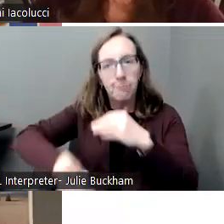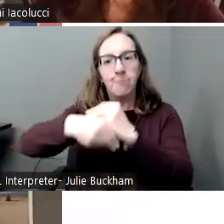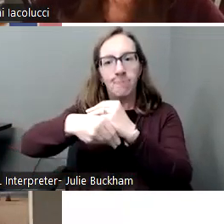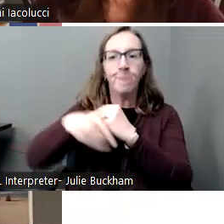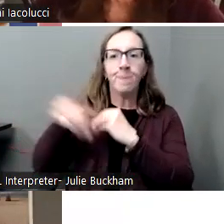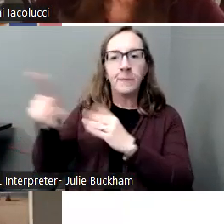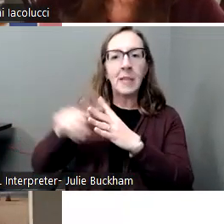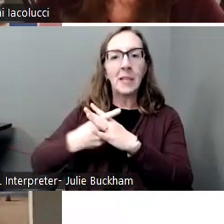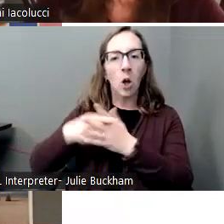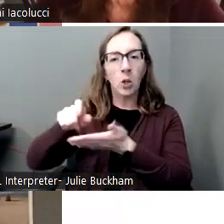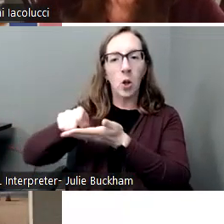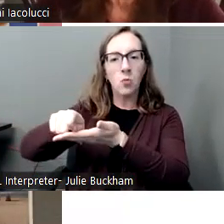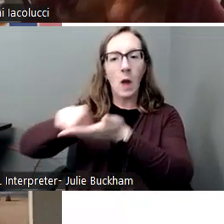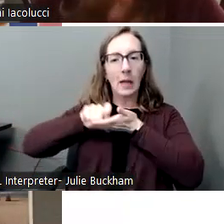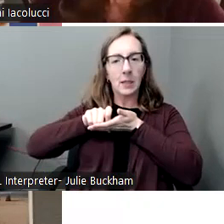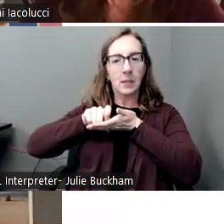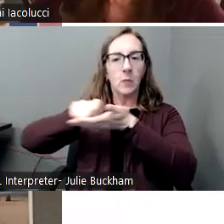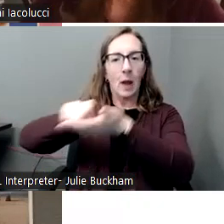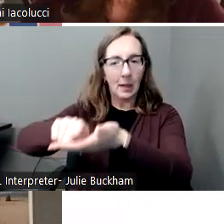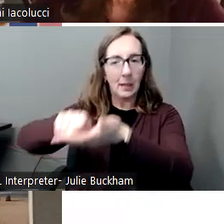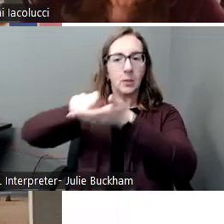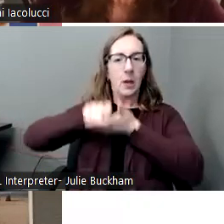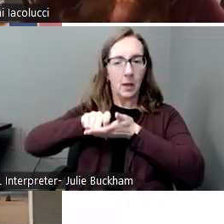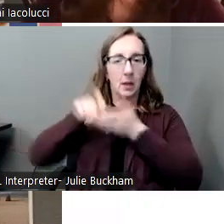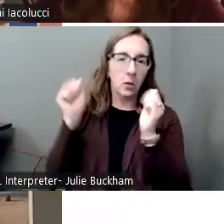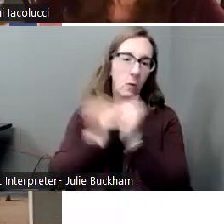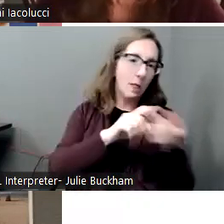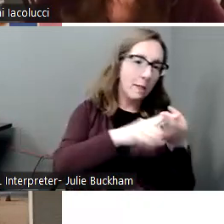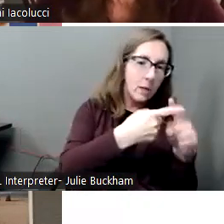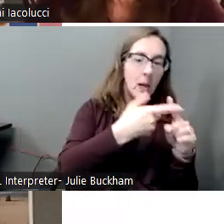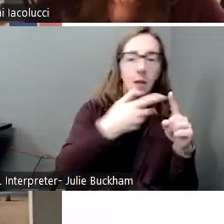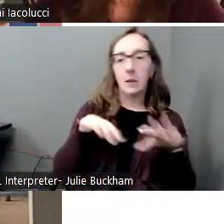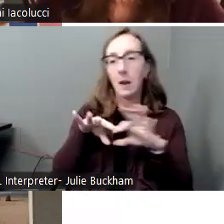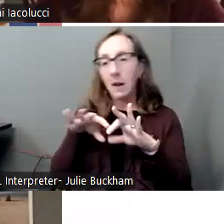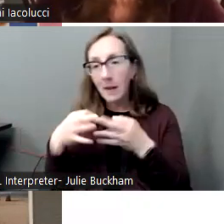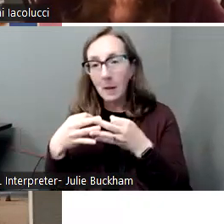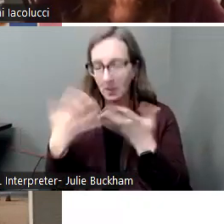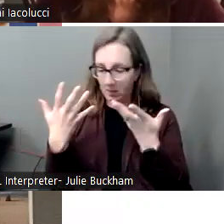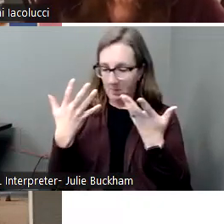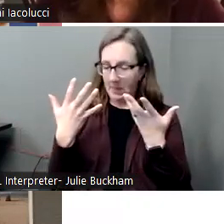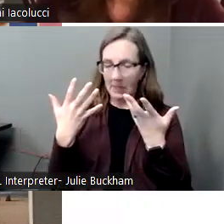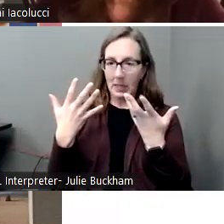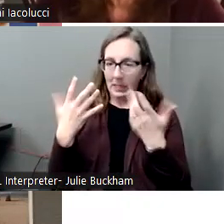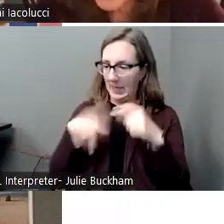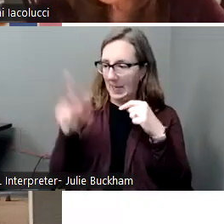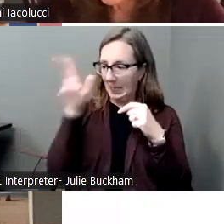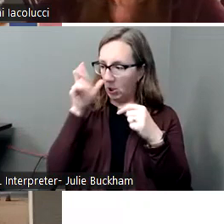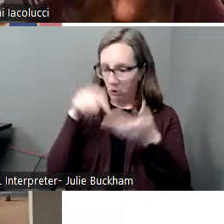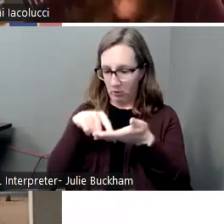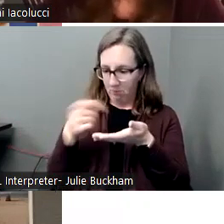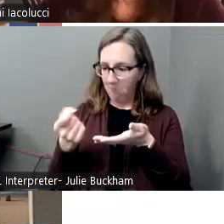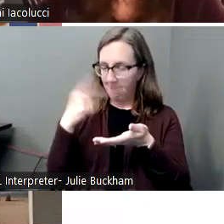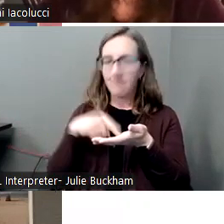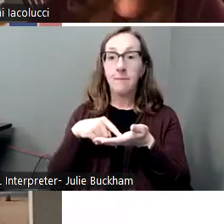he started writing notes back and forth with his friends, with his family, because that's the only way he could really hear. And when I